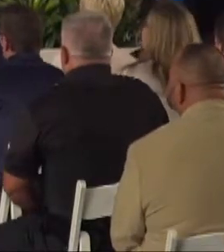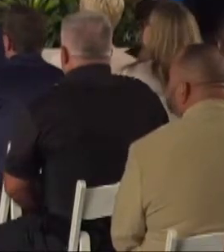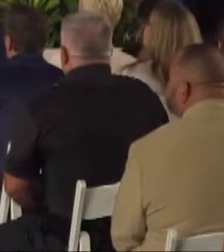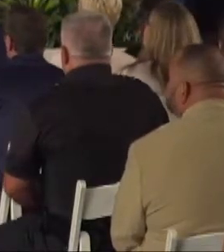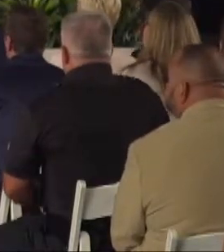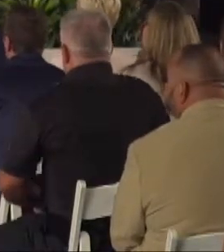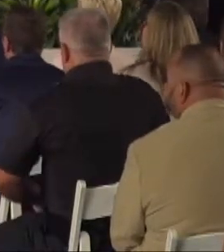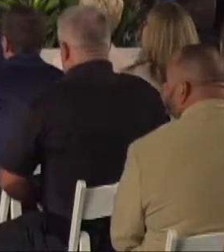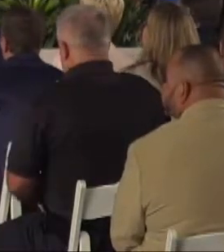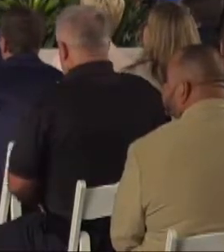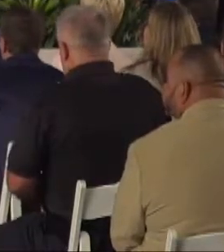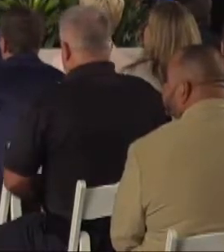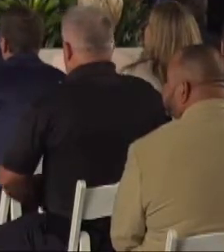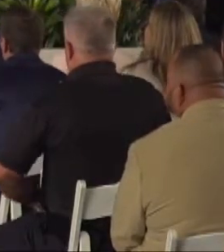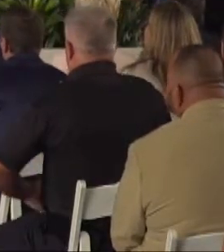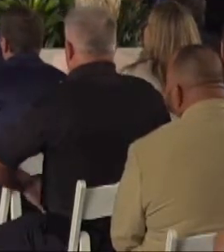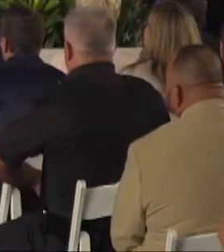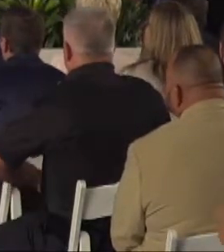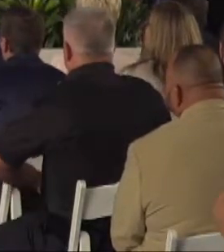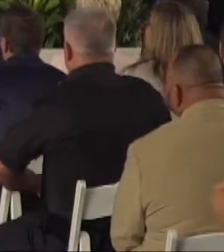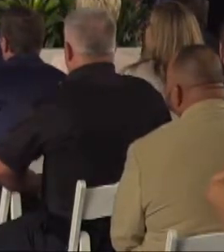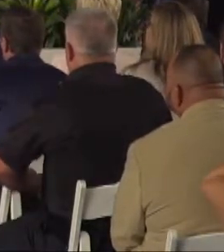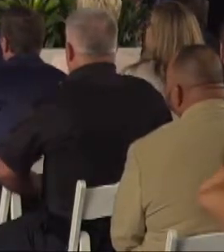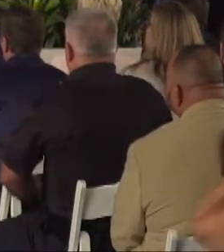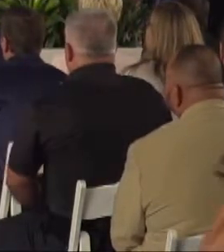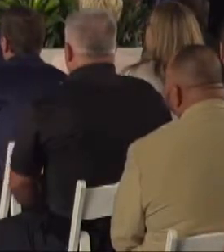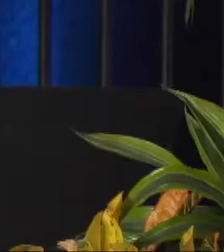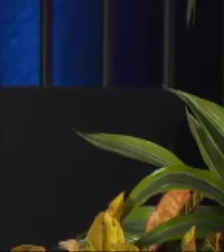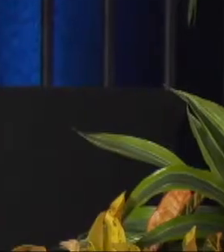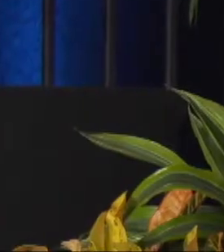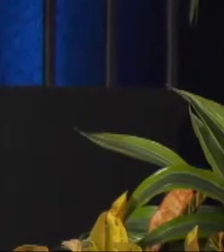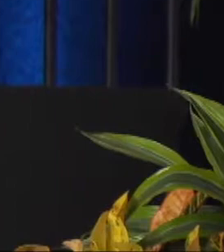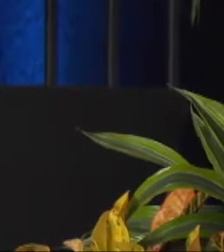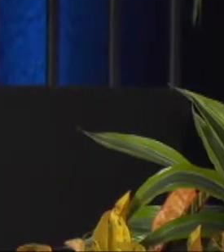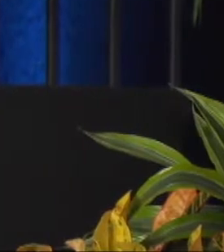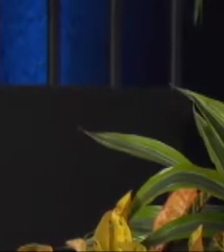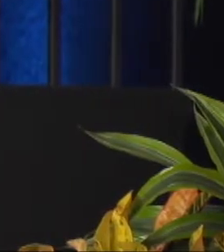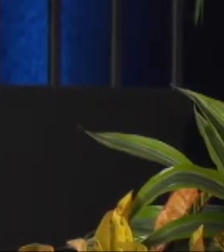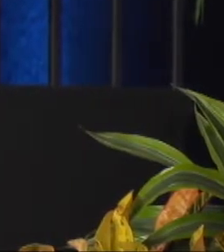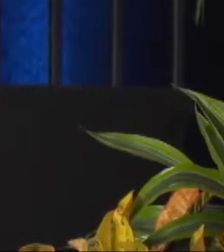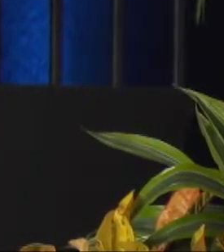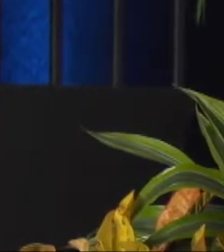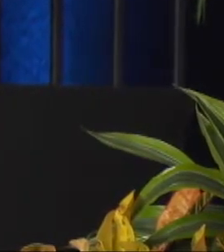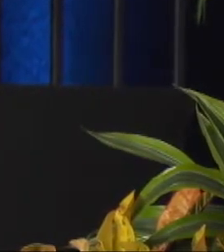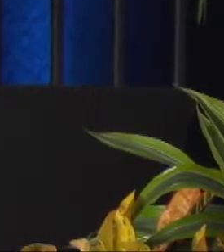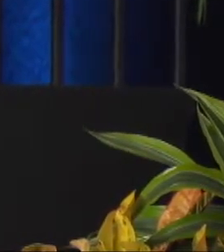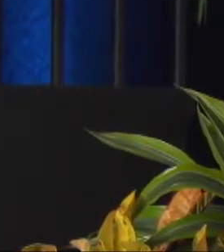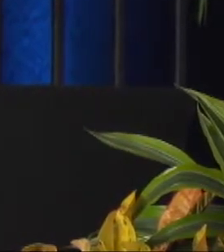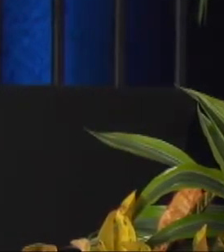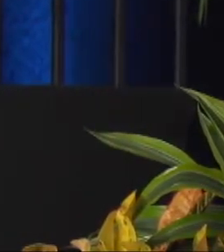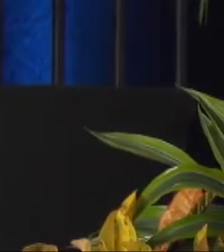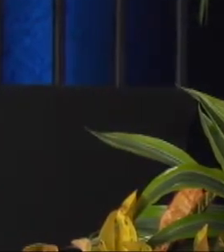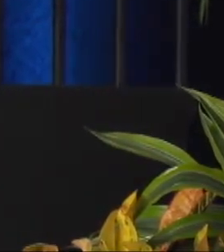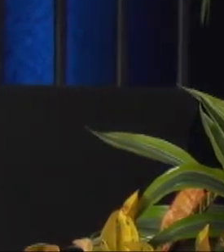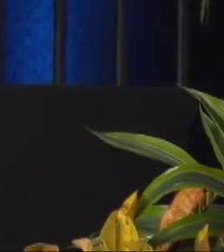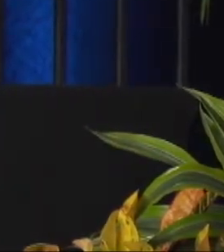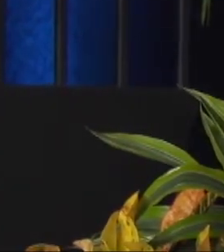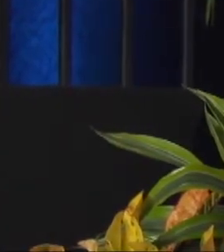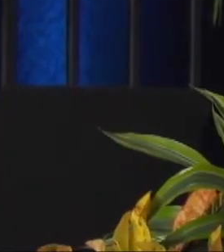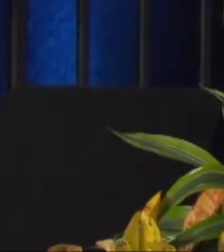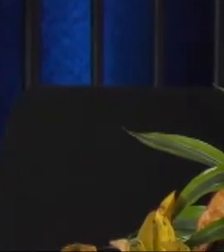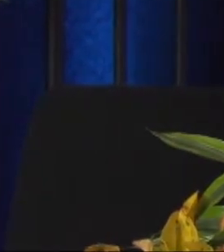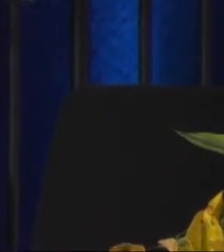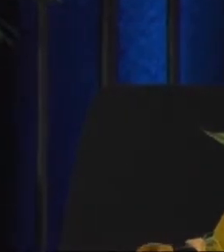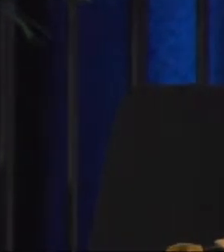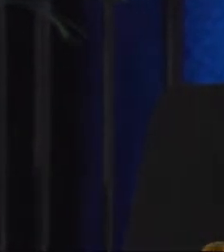So what that does is get you ready. That way, when it's time to do something, you don't